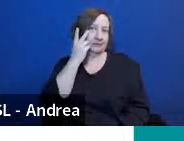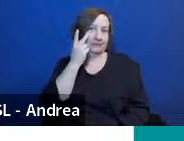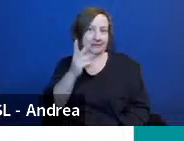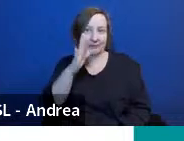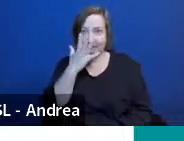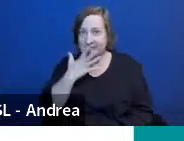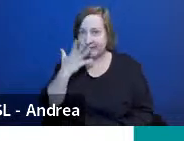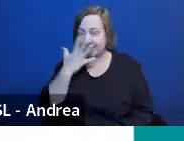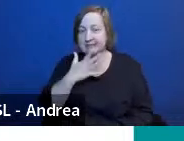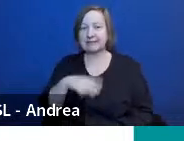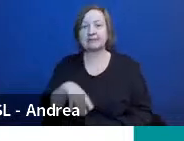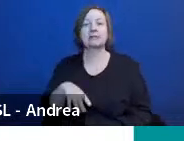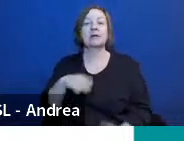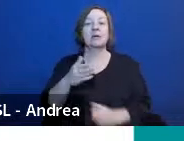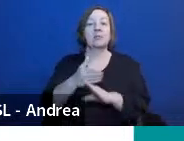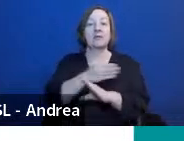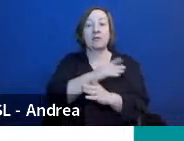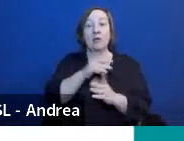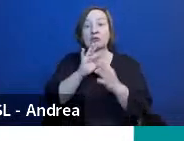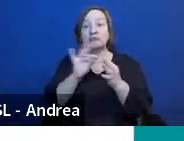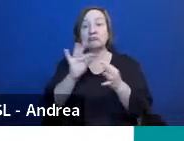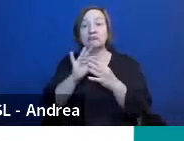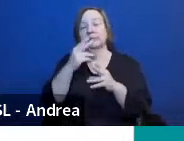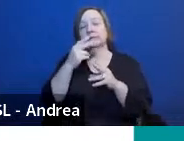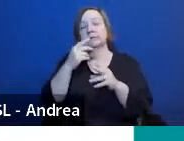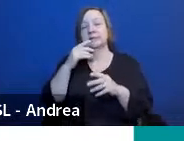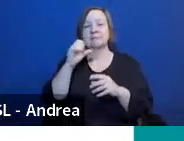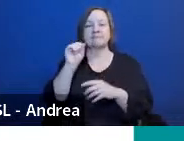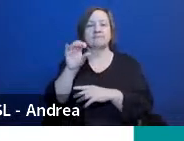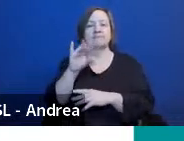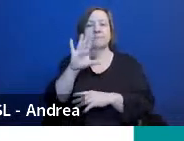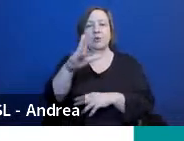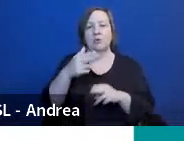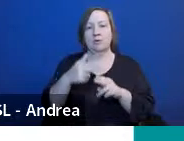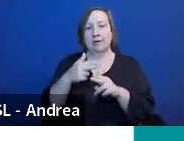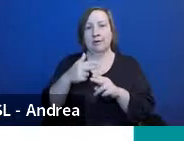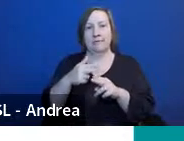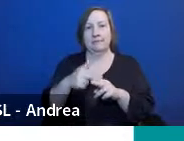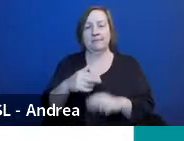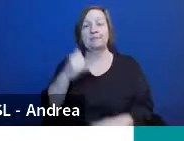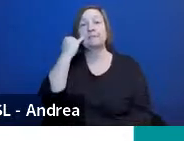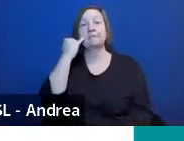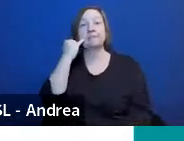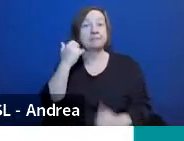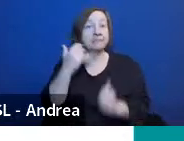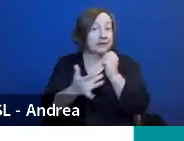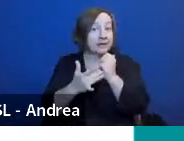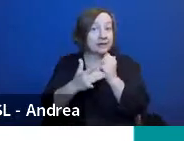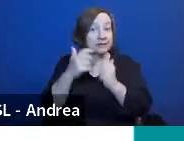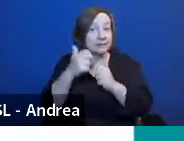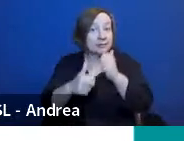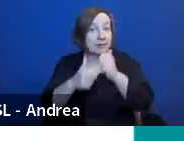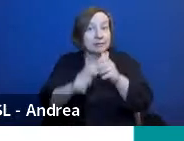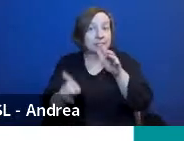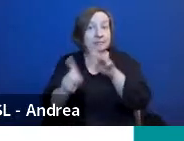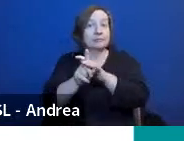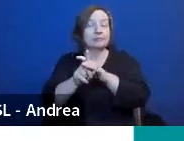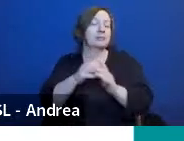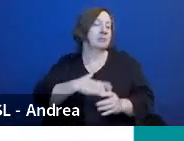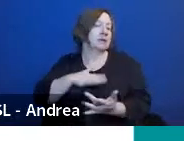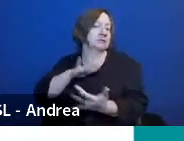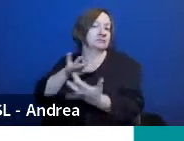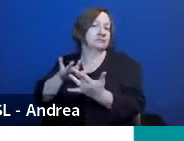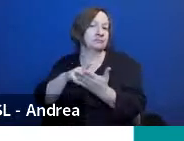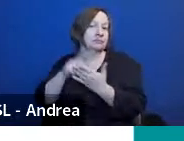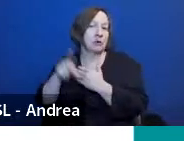your name when you begin to speak. And if you experience technical difficulties, please contact program staff at